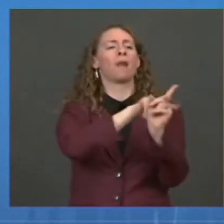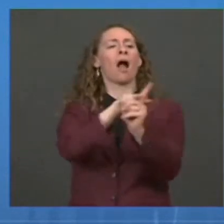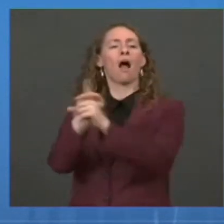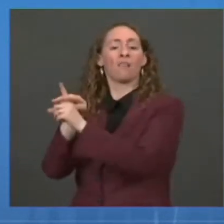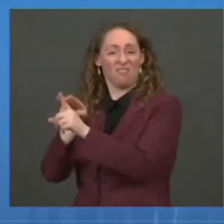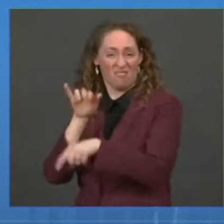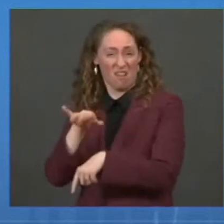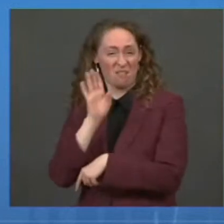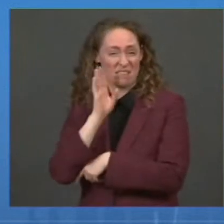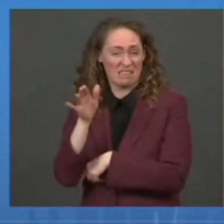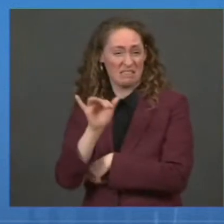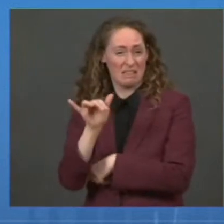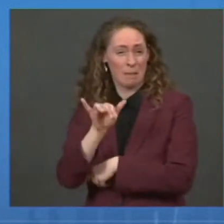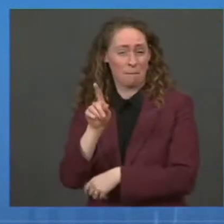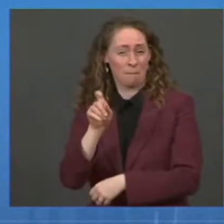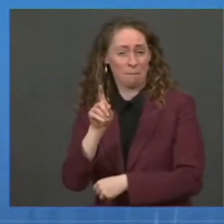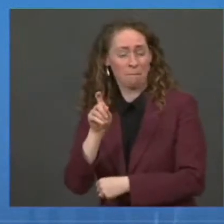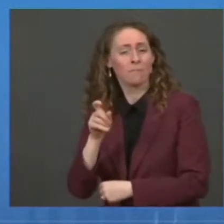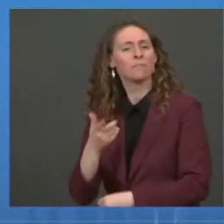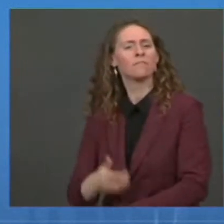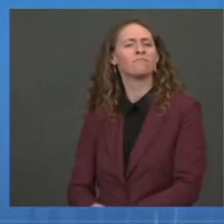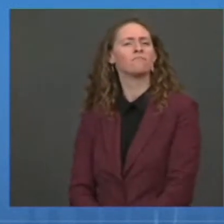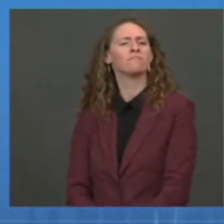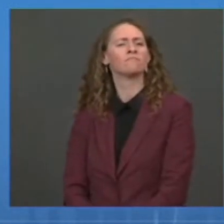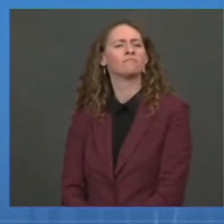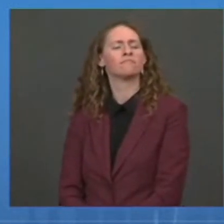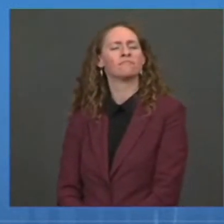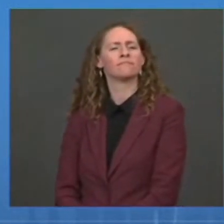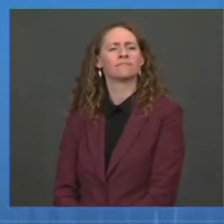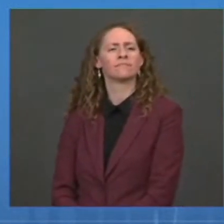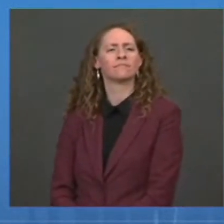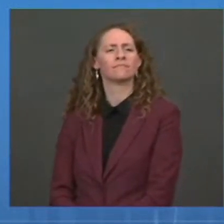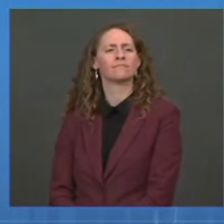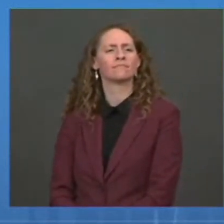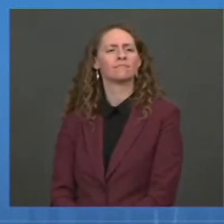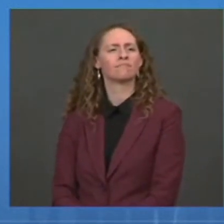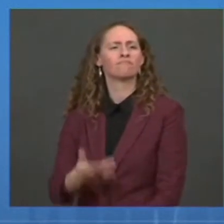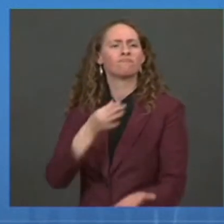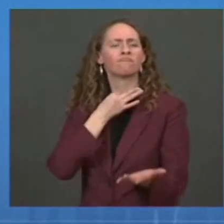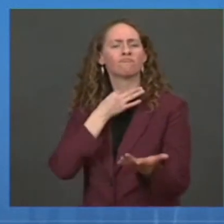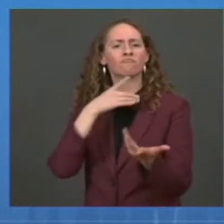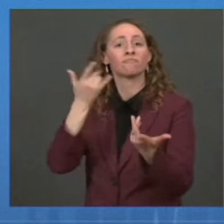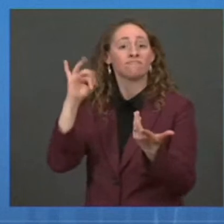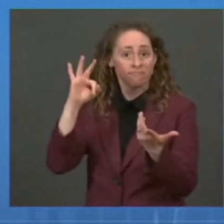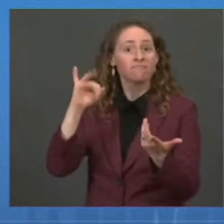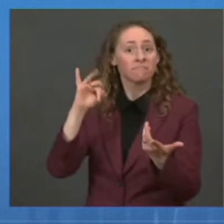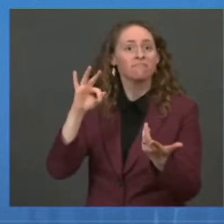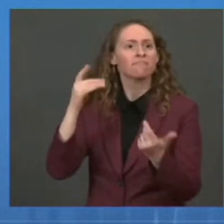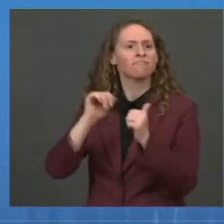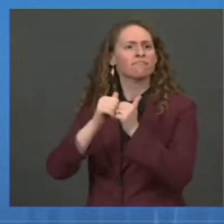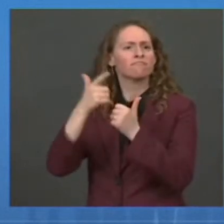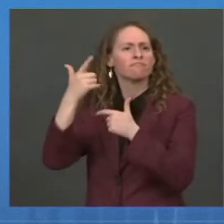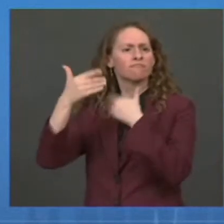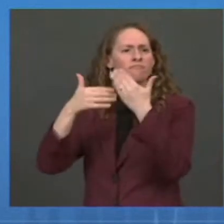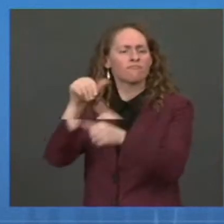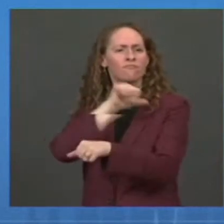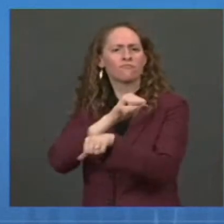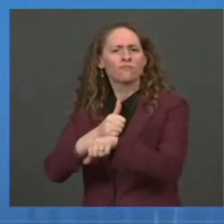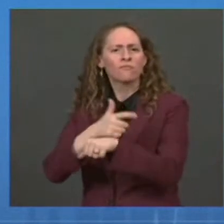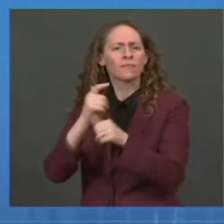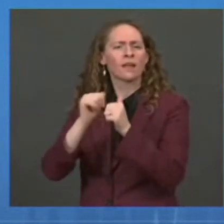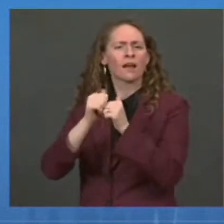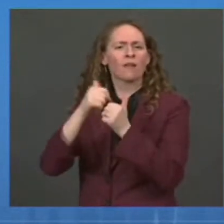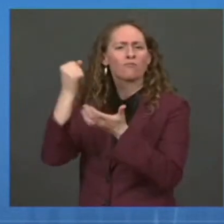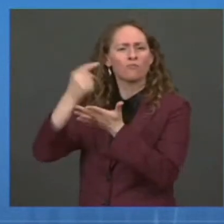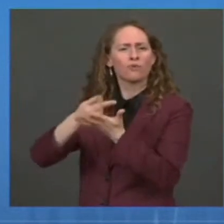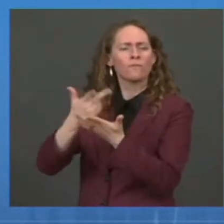could be cleared based on antibody data? So Dr. Fauci, why don't you get us started there? And I think it's important, Meg,